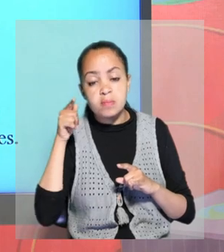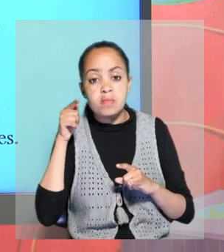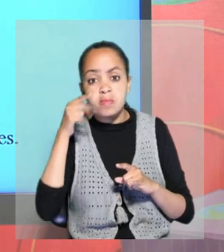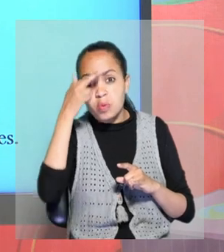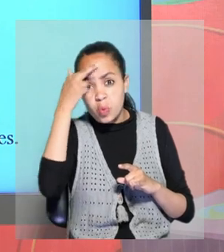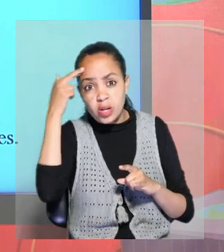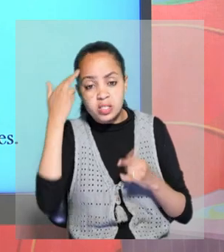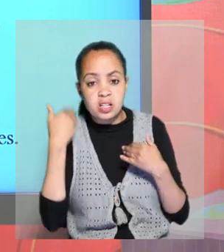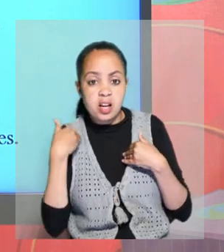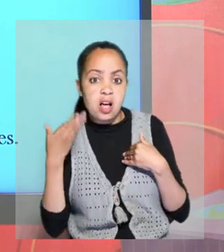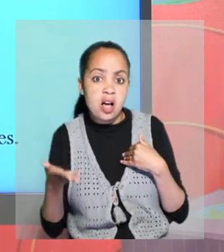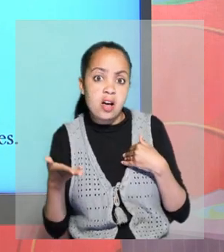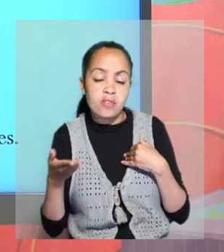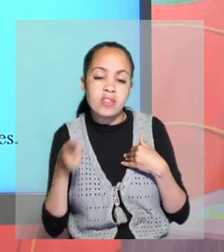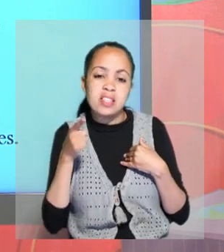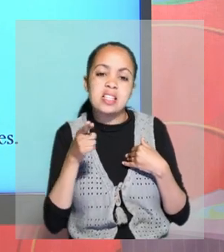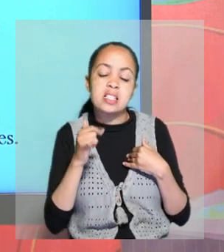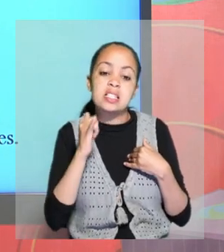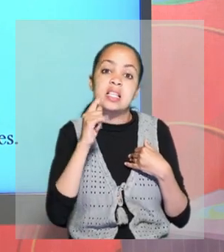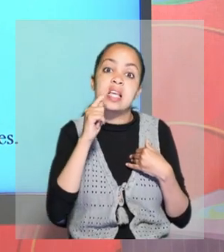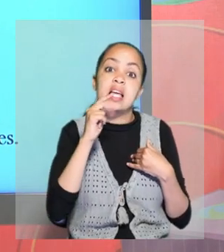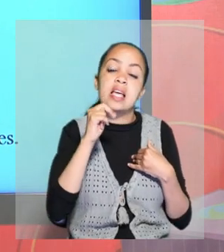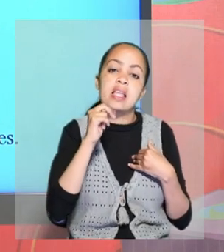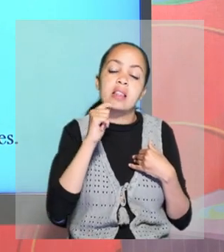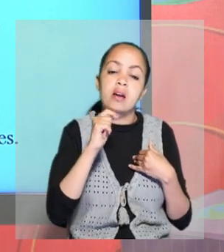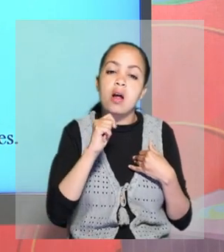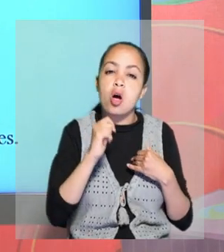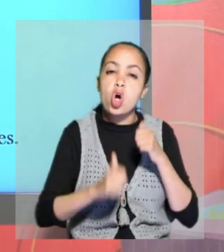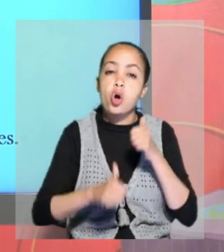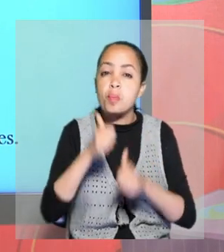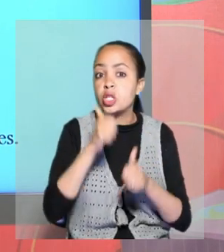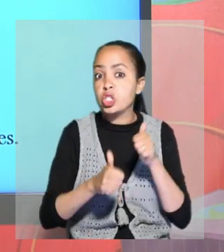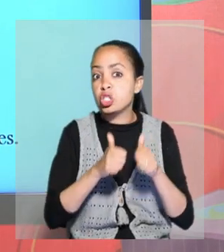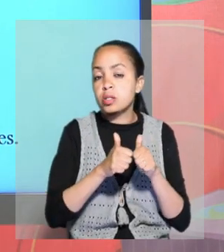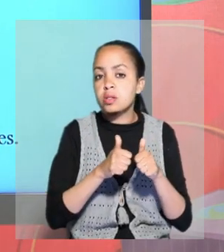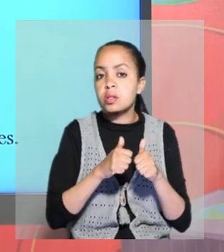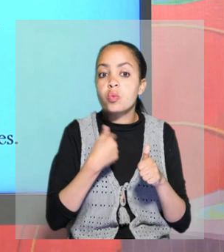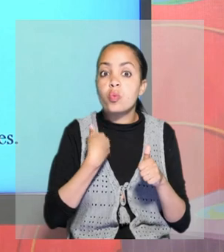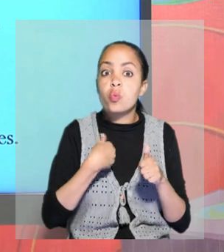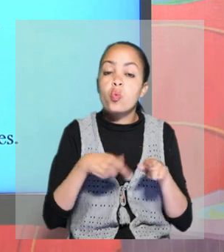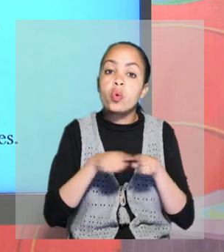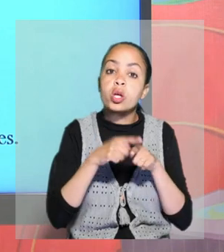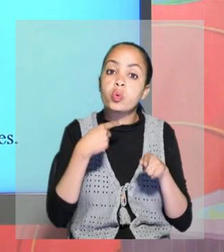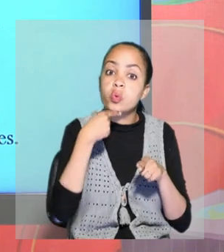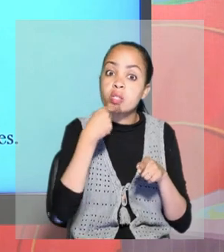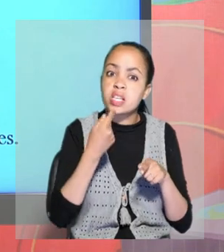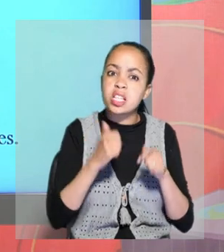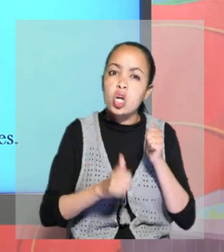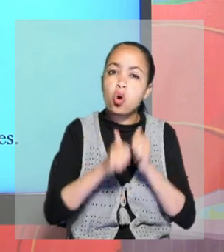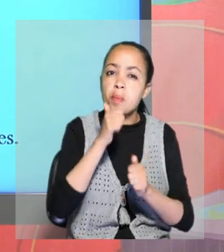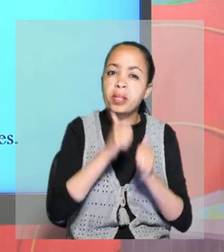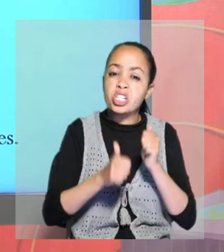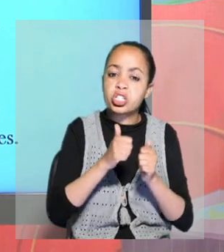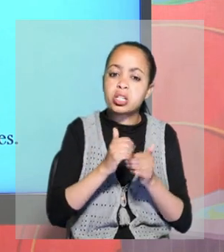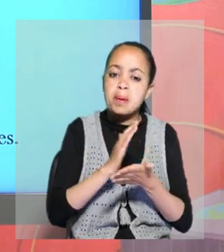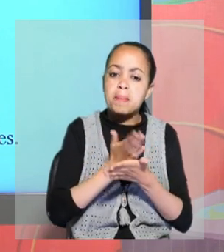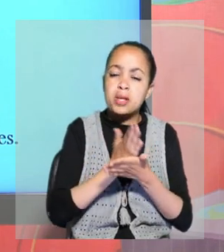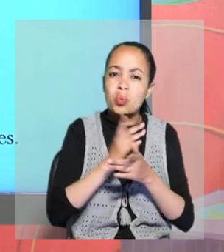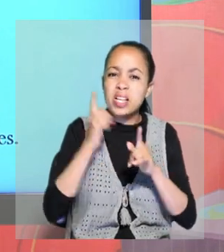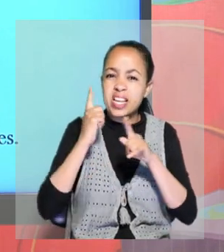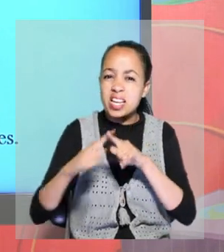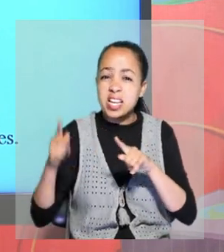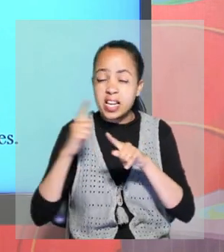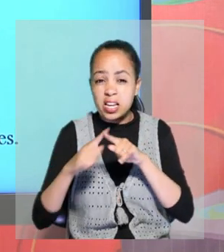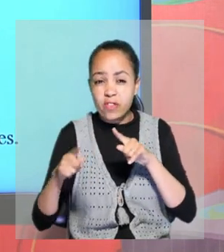same species is considered as intra-specific competition. When we say a competition between